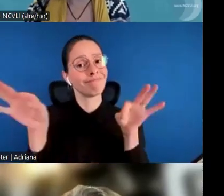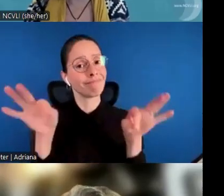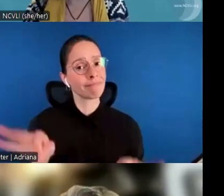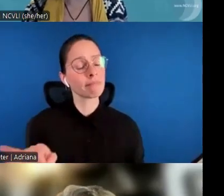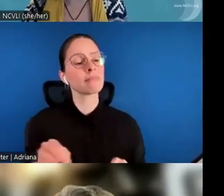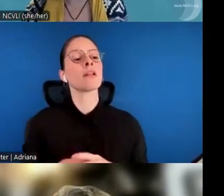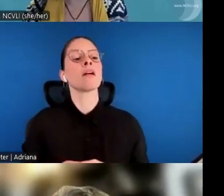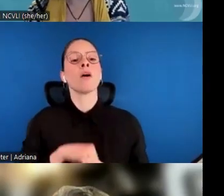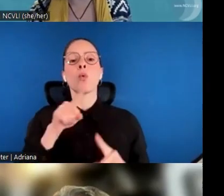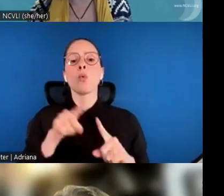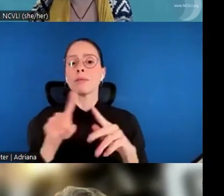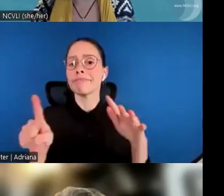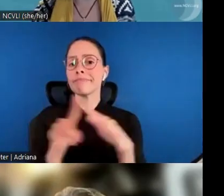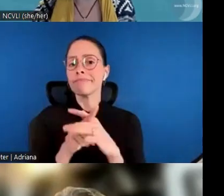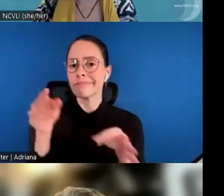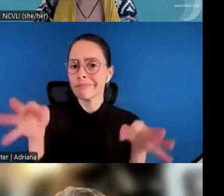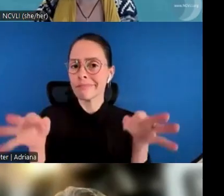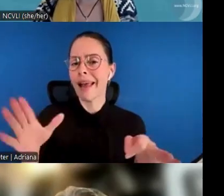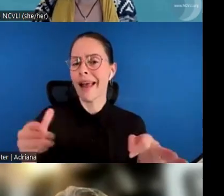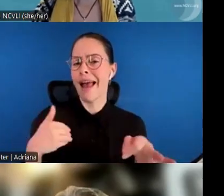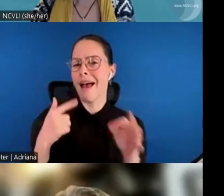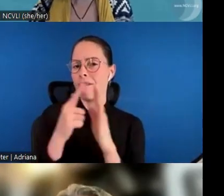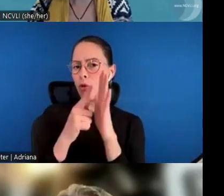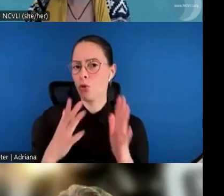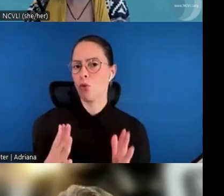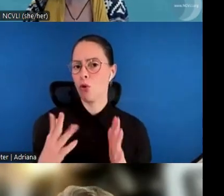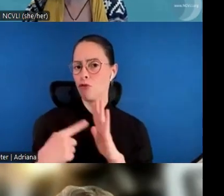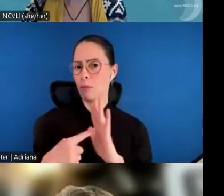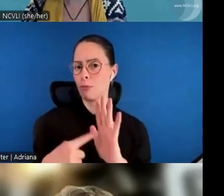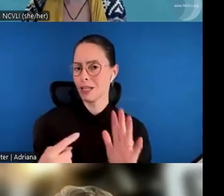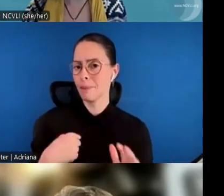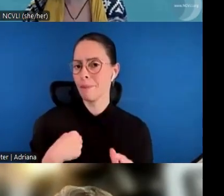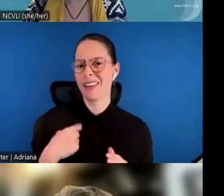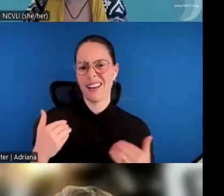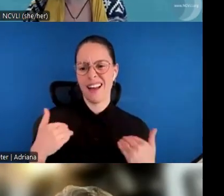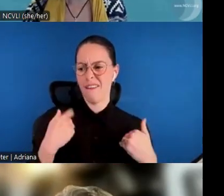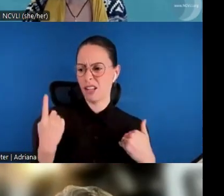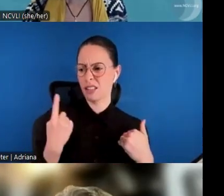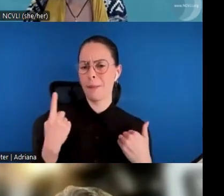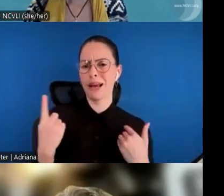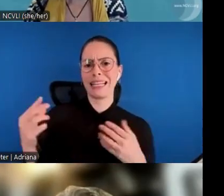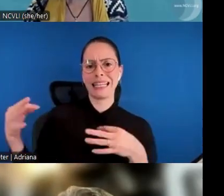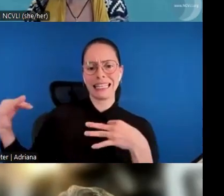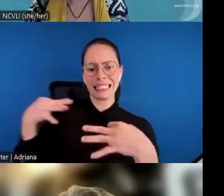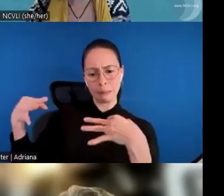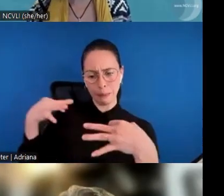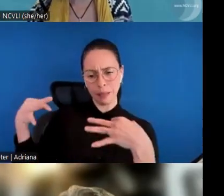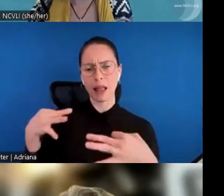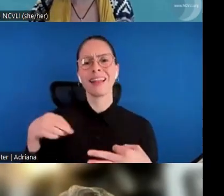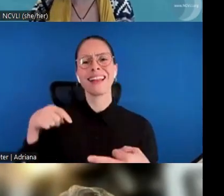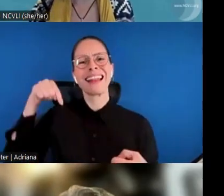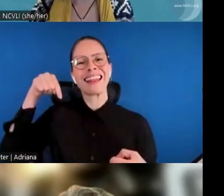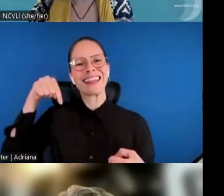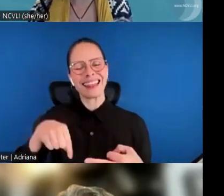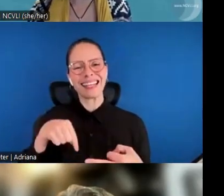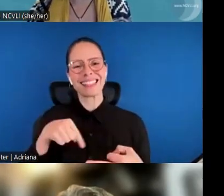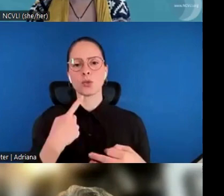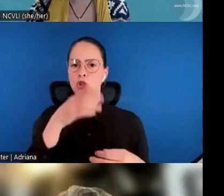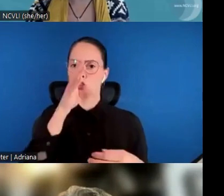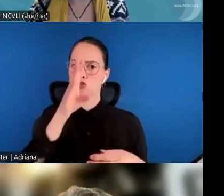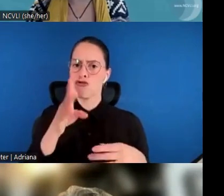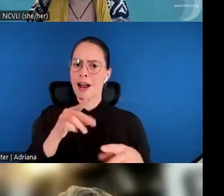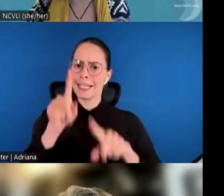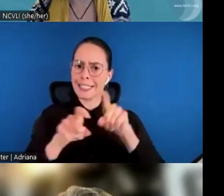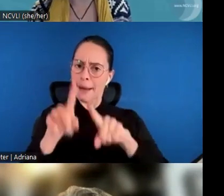to court, there was an attorney representing me. Having someone there to explain to me, this is what a direct examination is. This is what